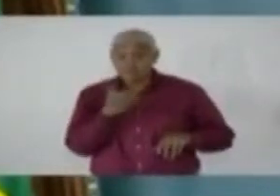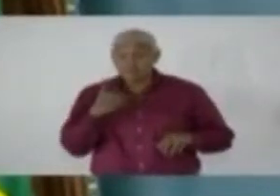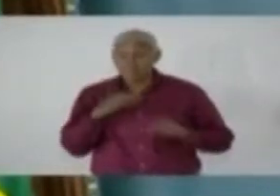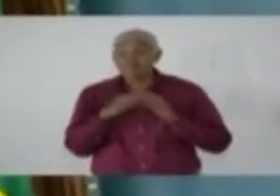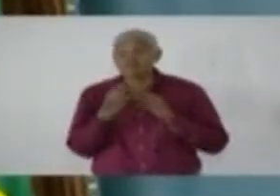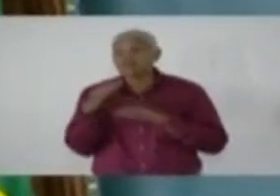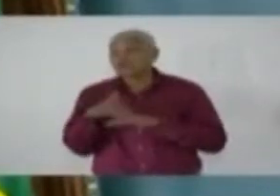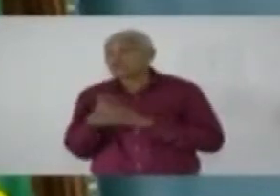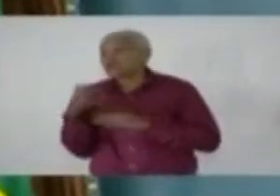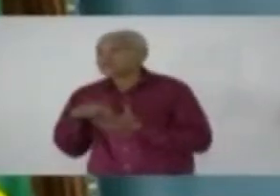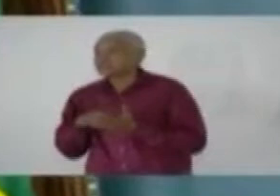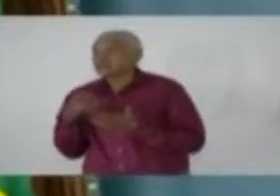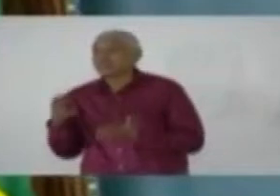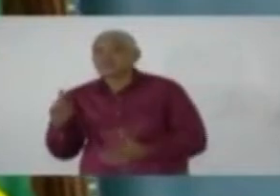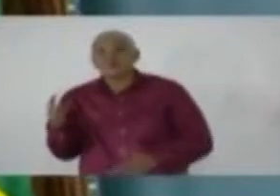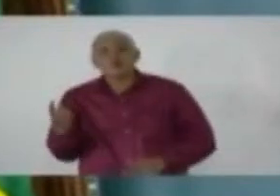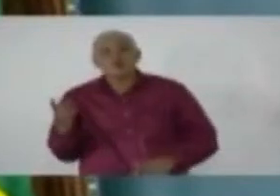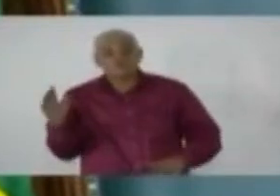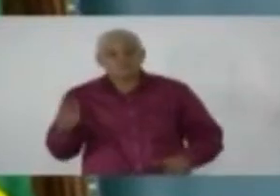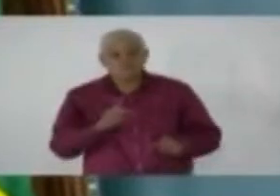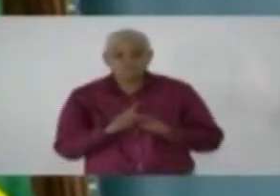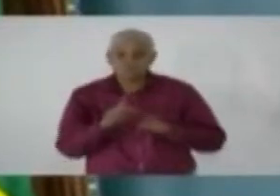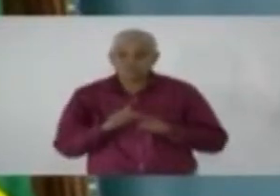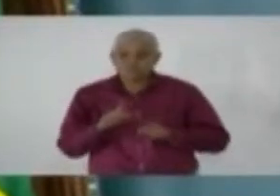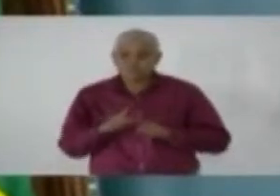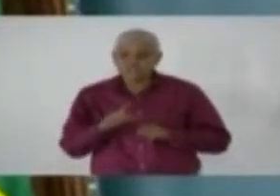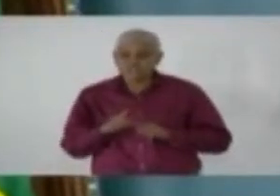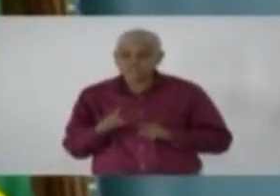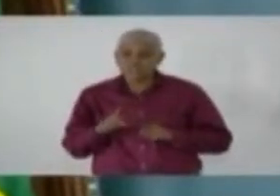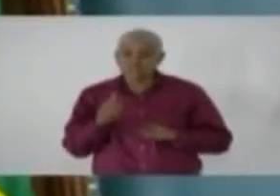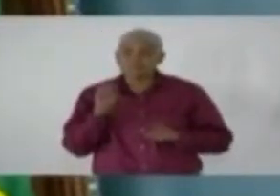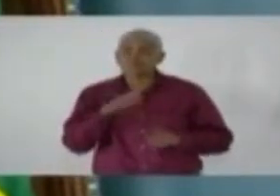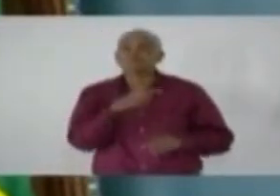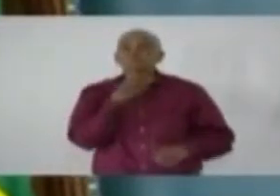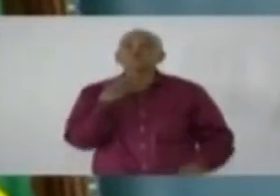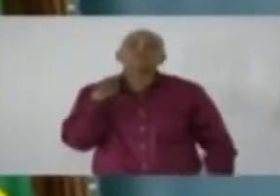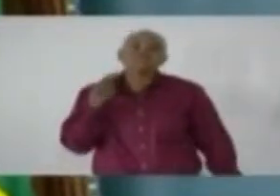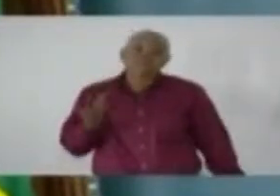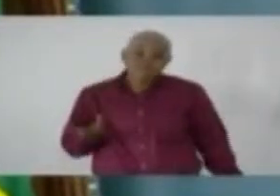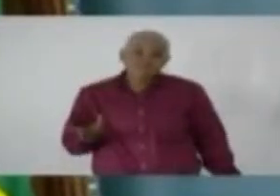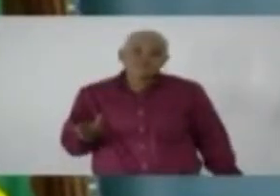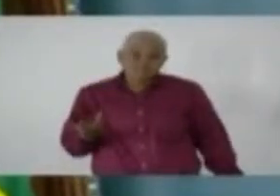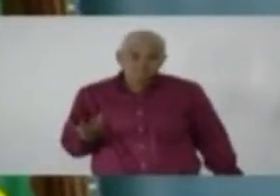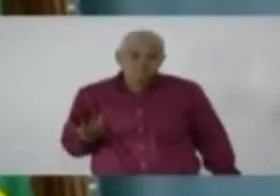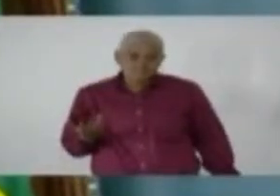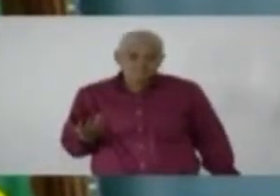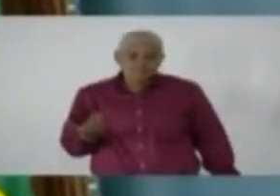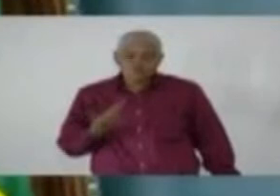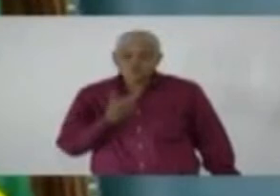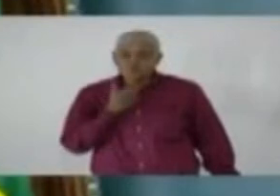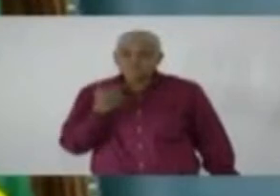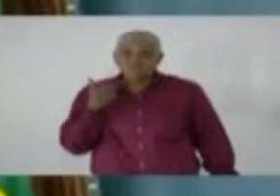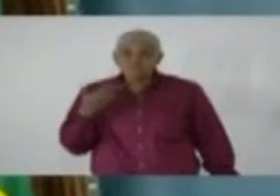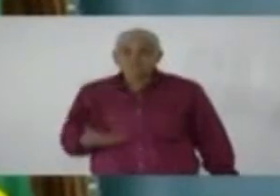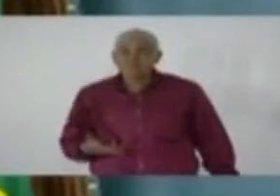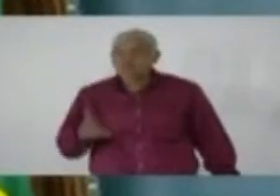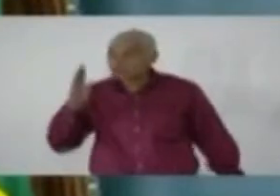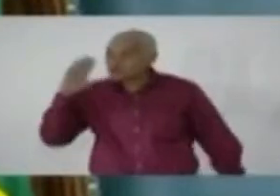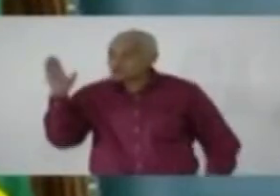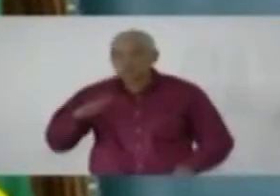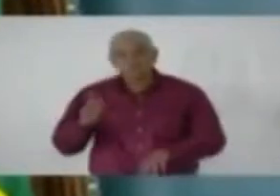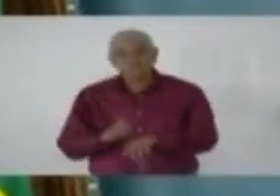apparently, his profession puts him on the line at